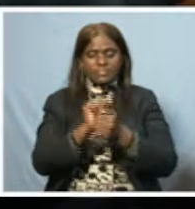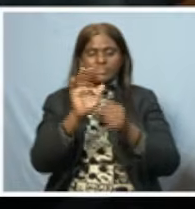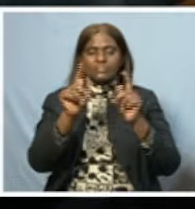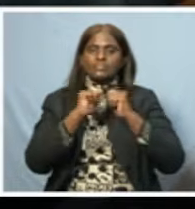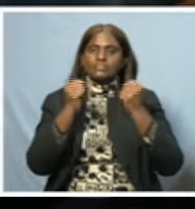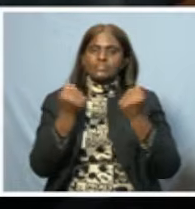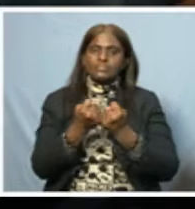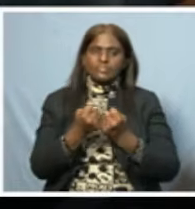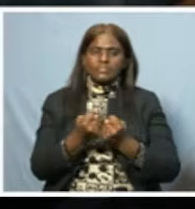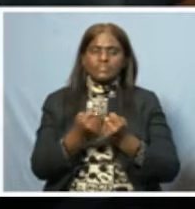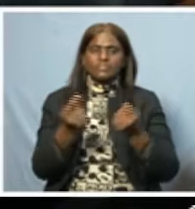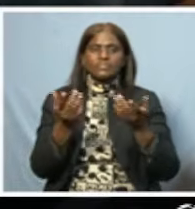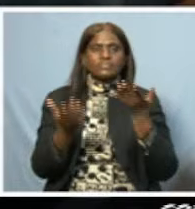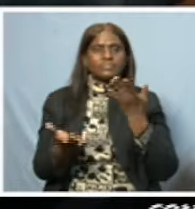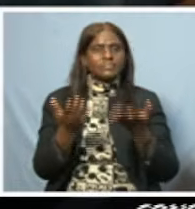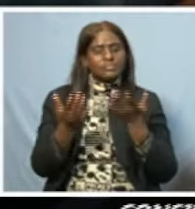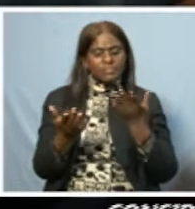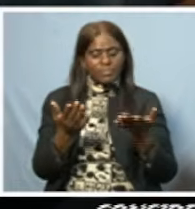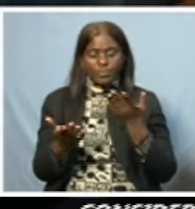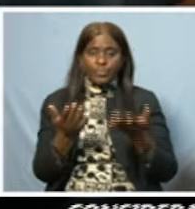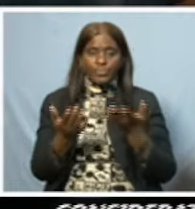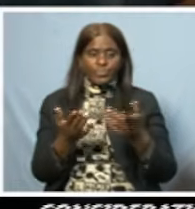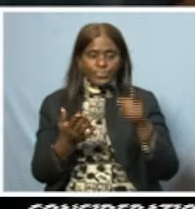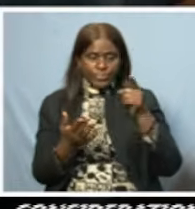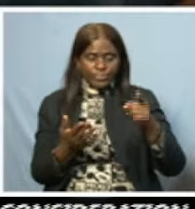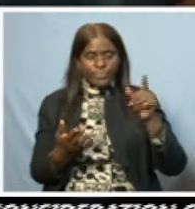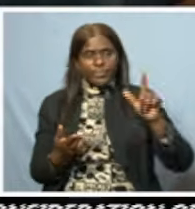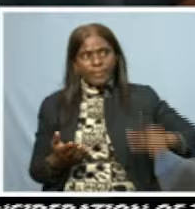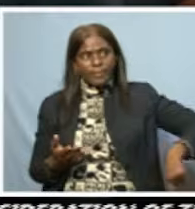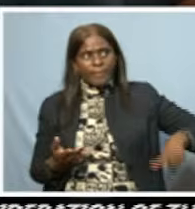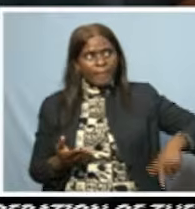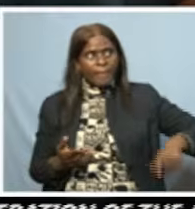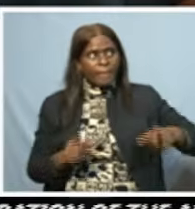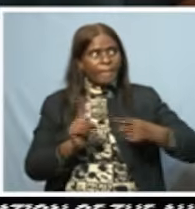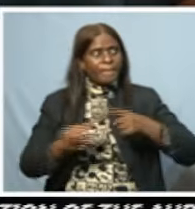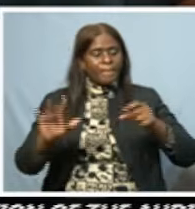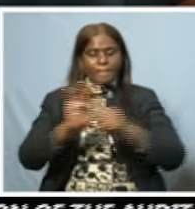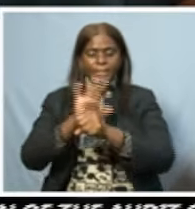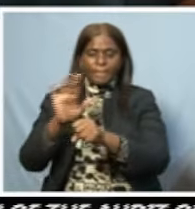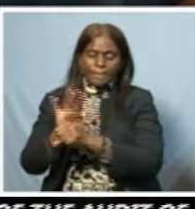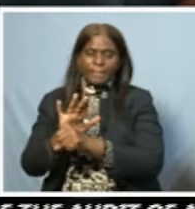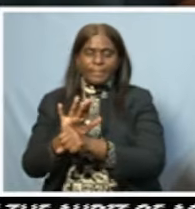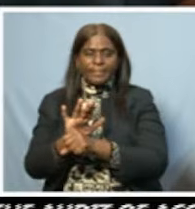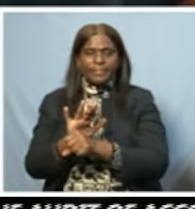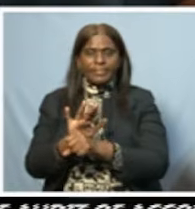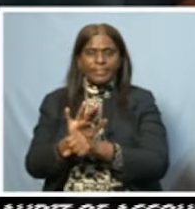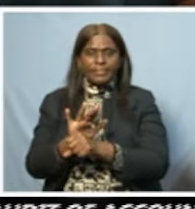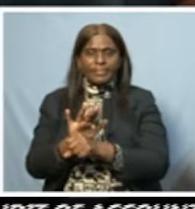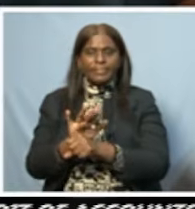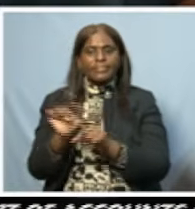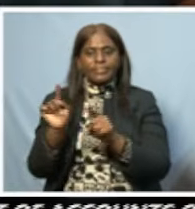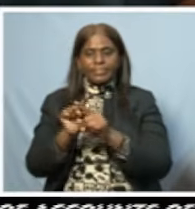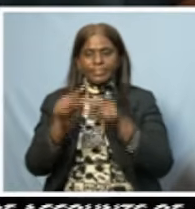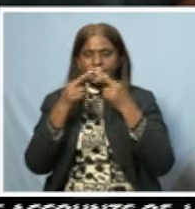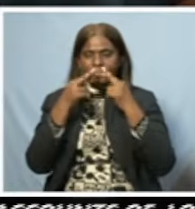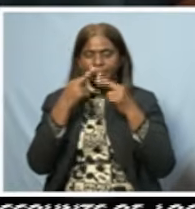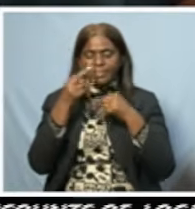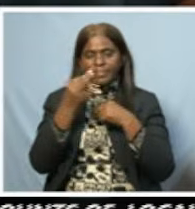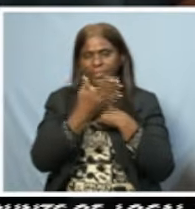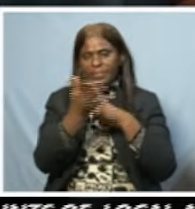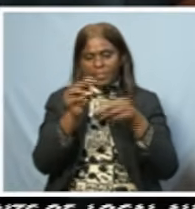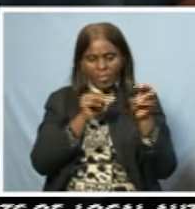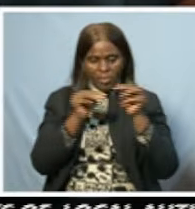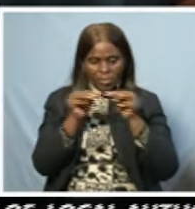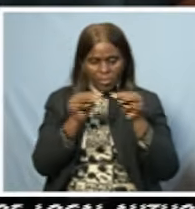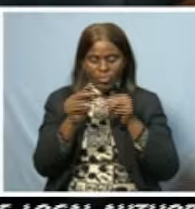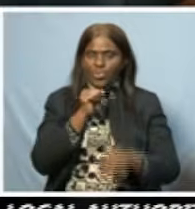team whether this delay to fill the vacancies is as a result of